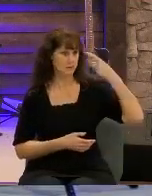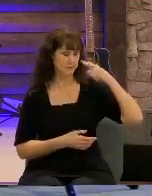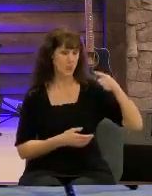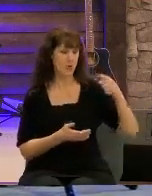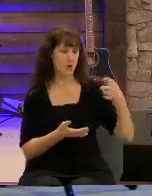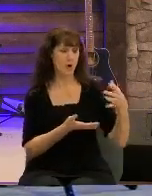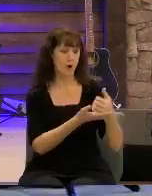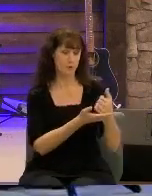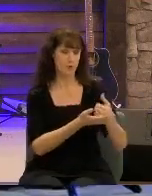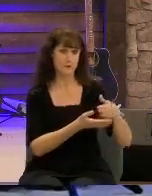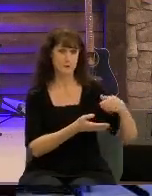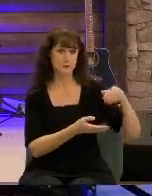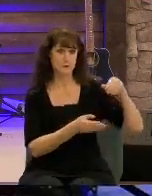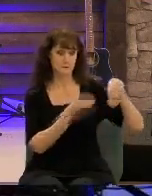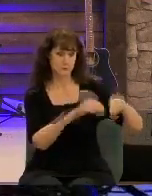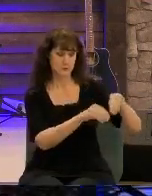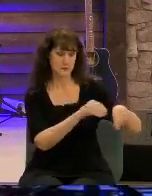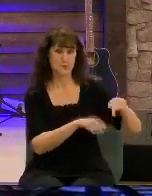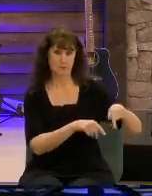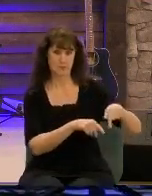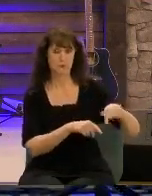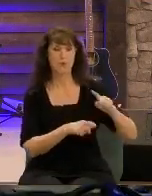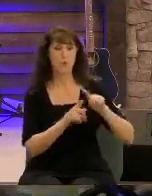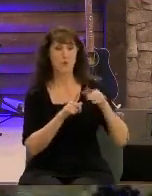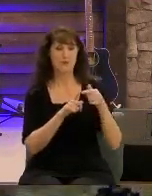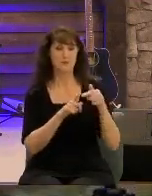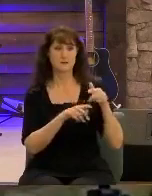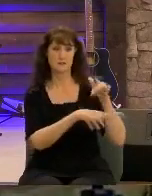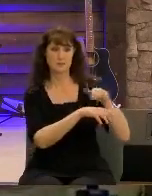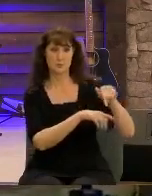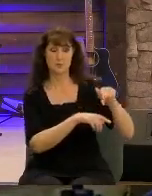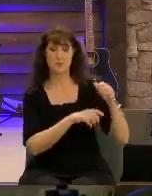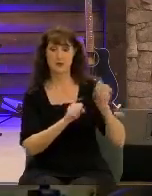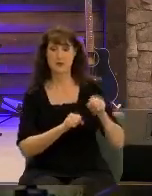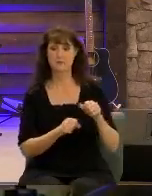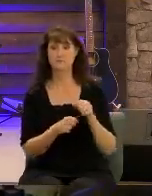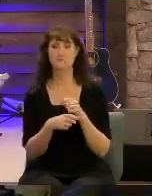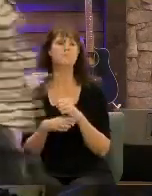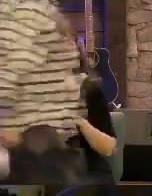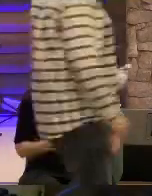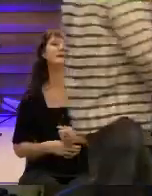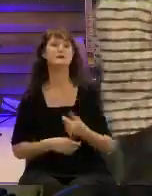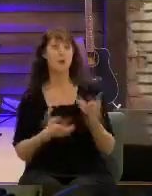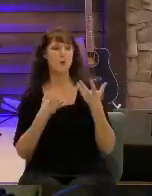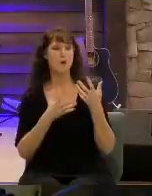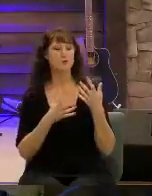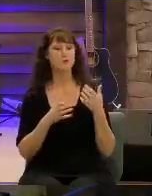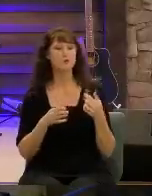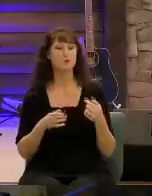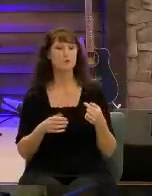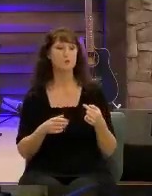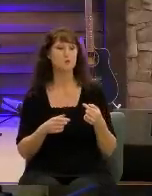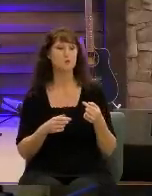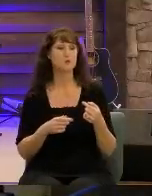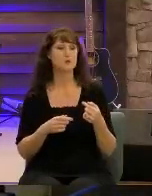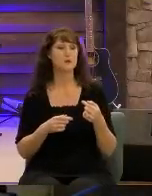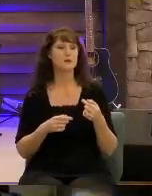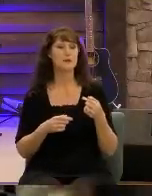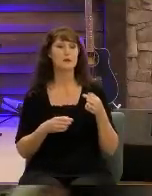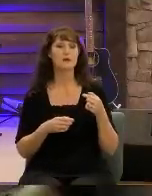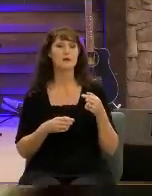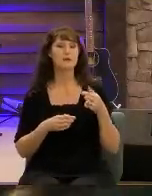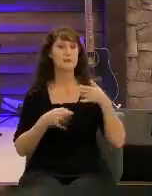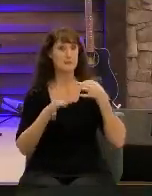where we'll take the offering when it gets up here. You could just follow behind it. But I do want to give you an update, some exciting things happening in the world at